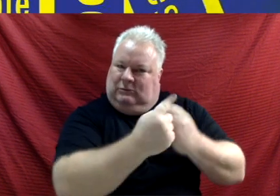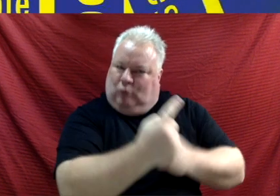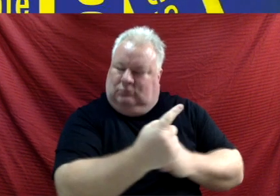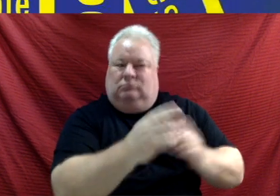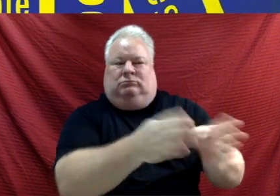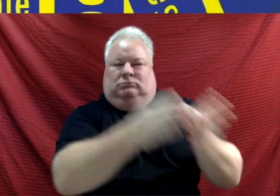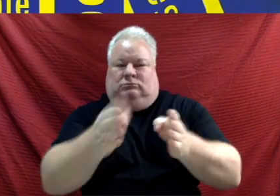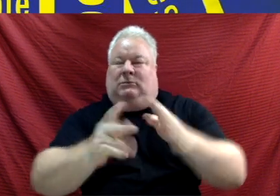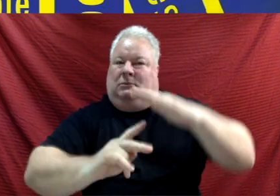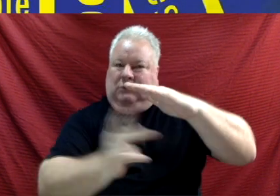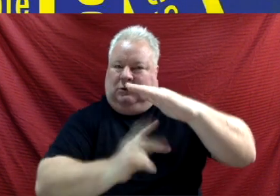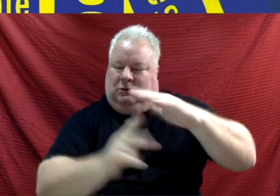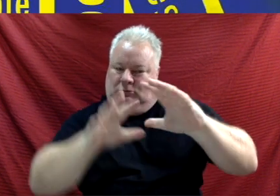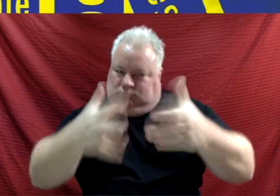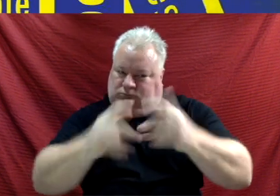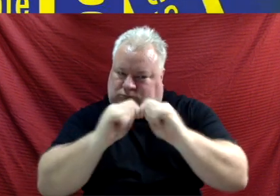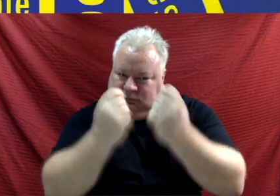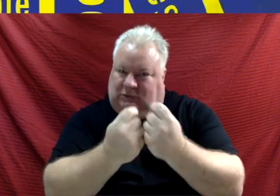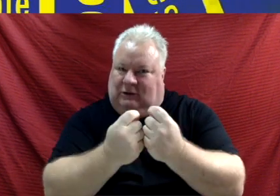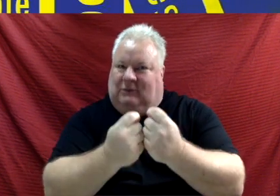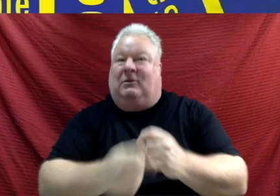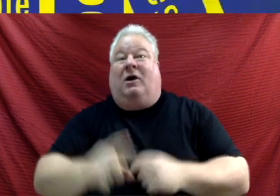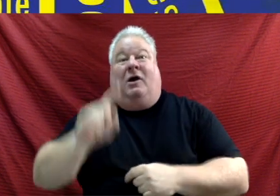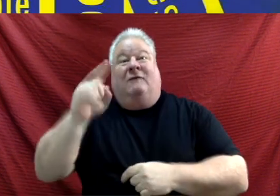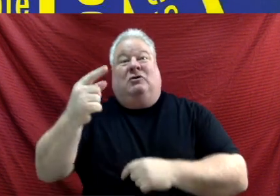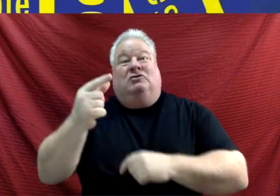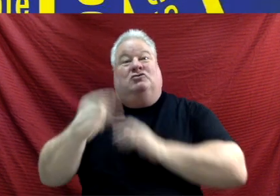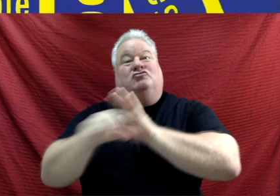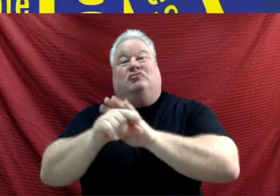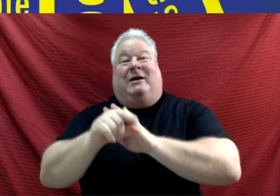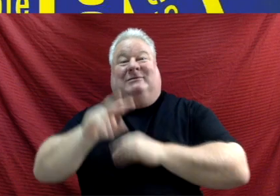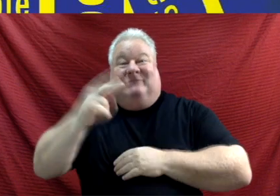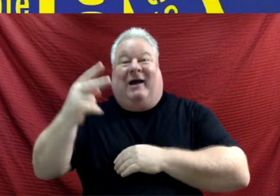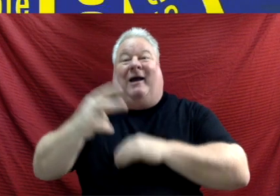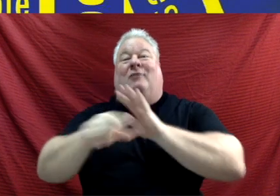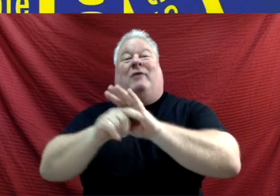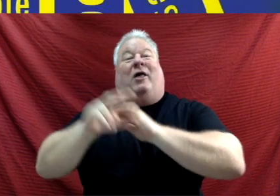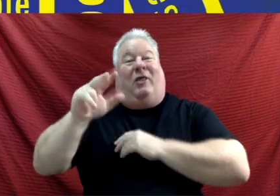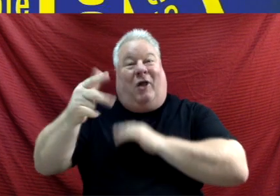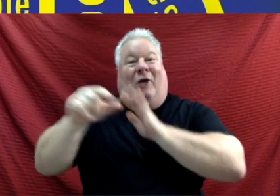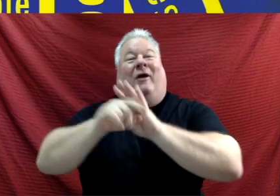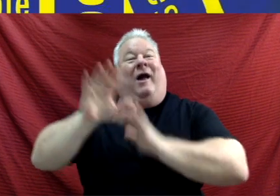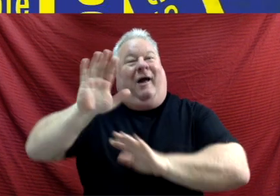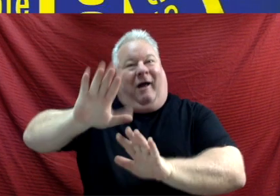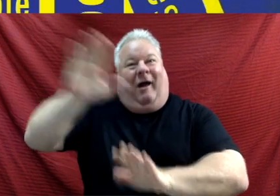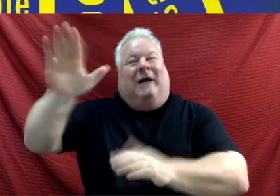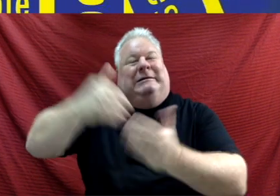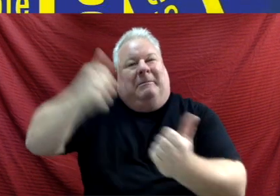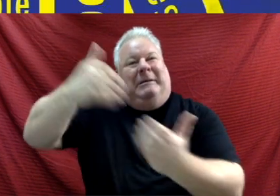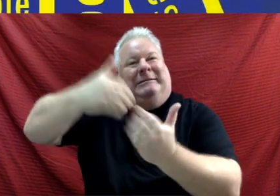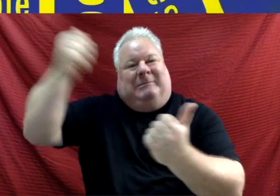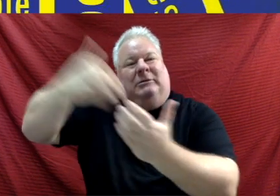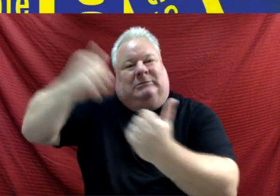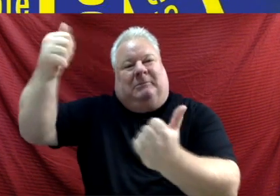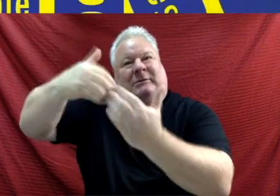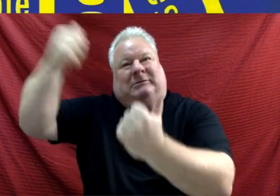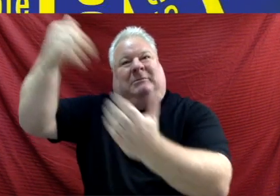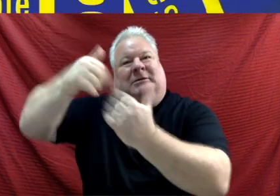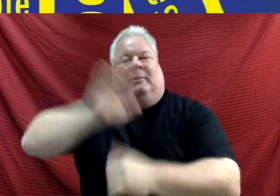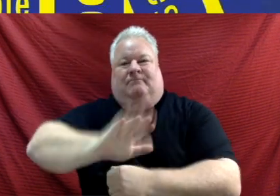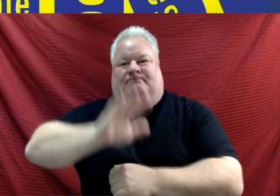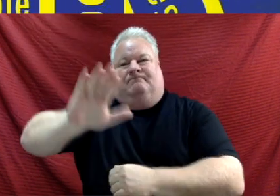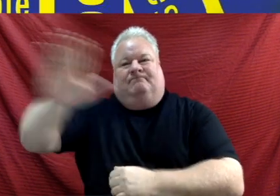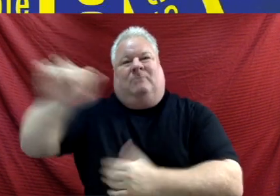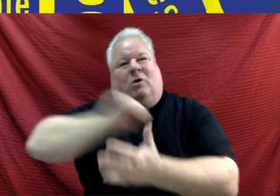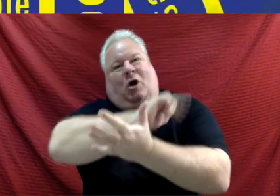you'll have your team. Kinder, you'll have your team. First grade, second grade, you get the picture.